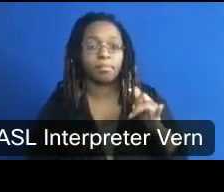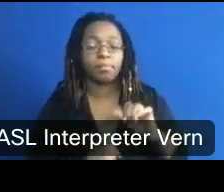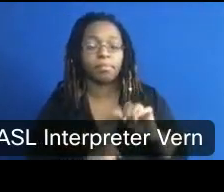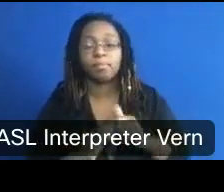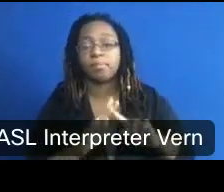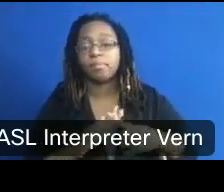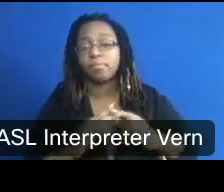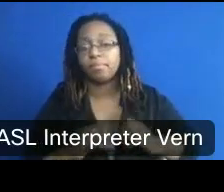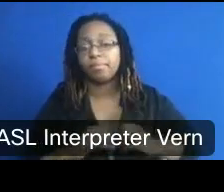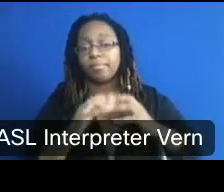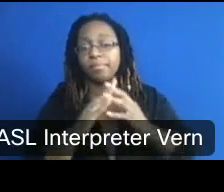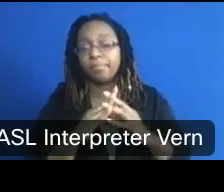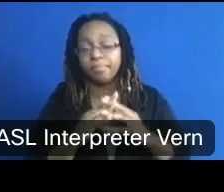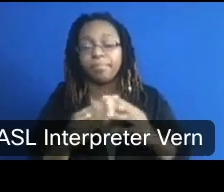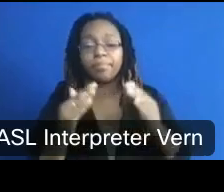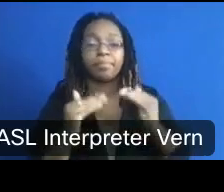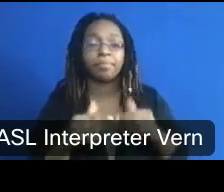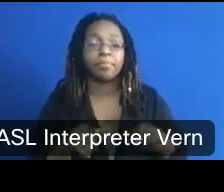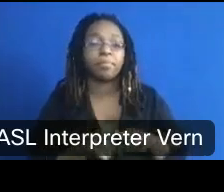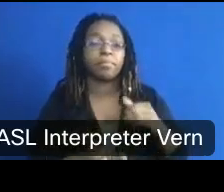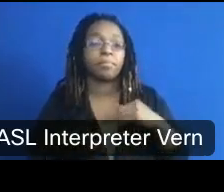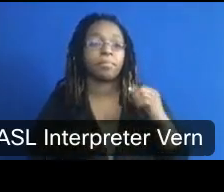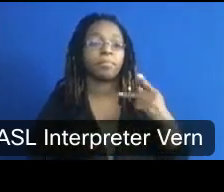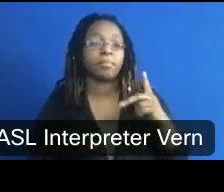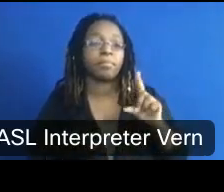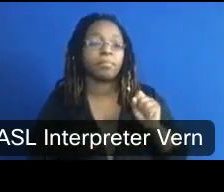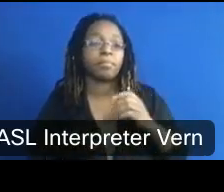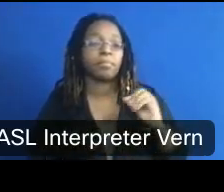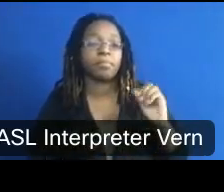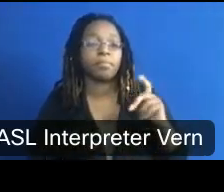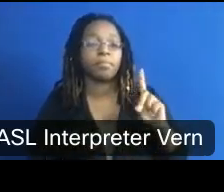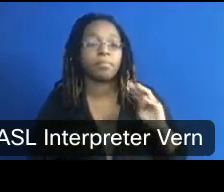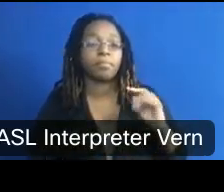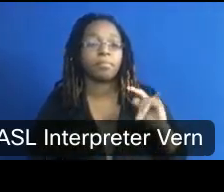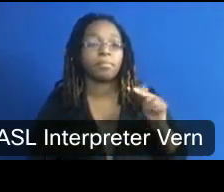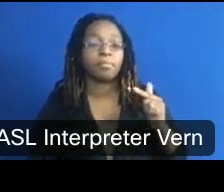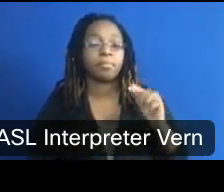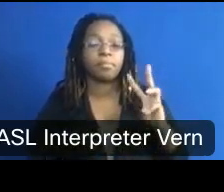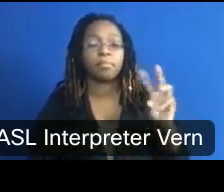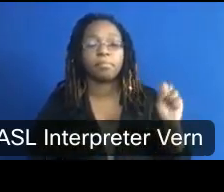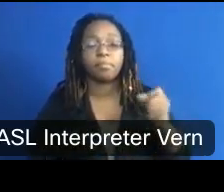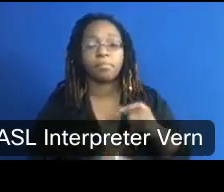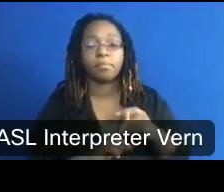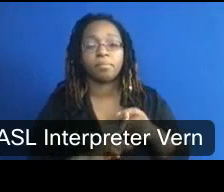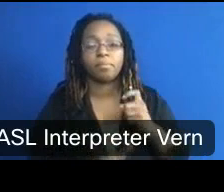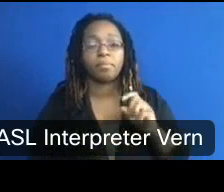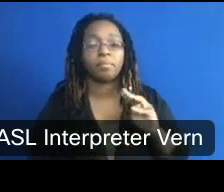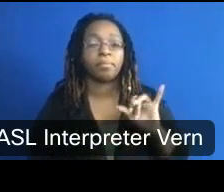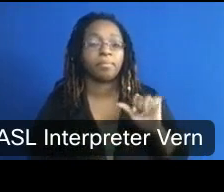pods and pod mapping worksheet by Mia Mingus, and also how this pod